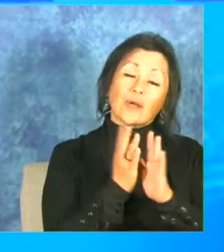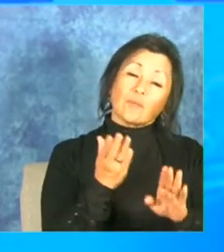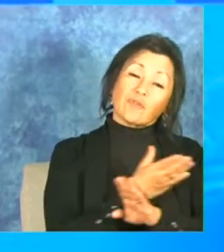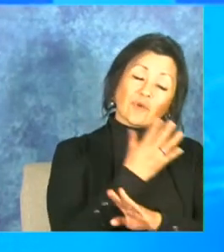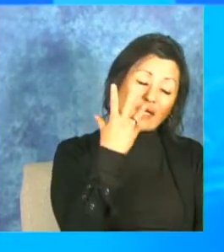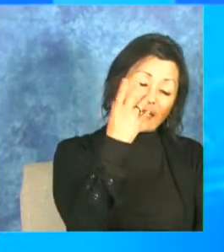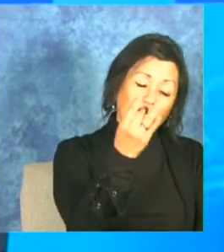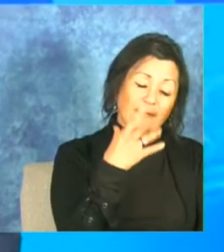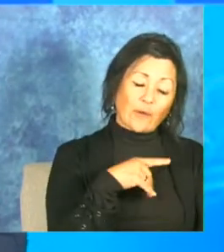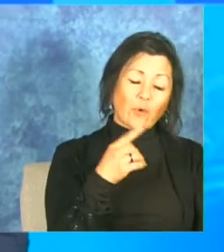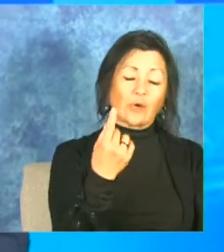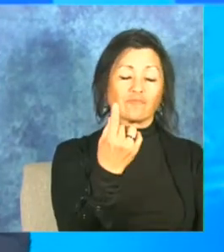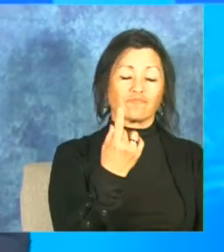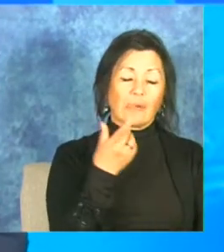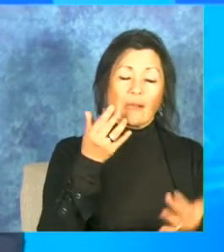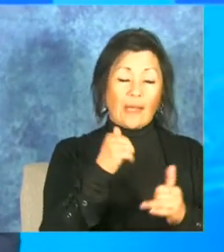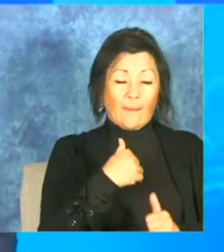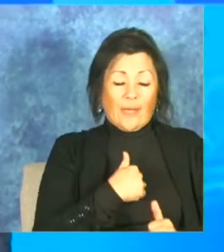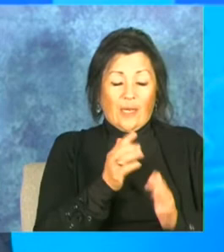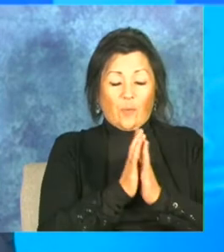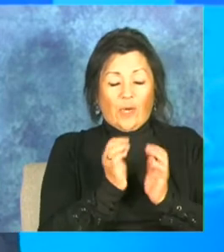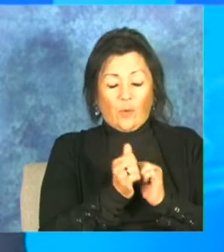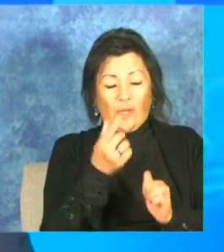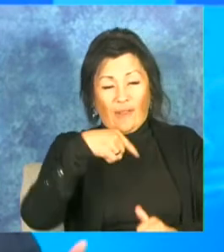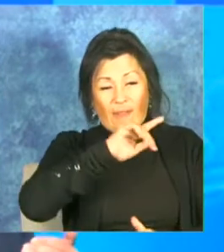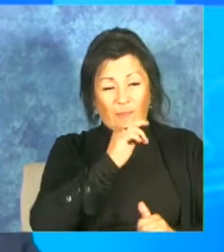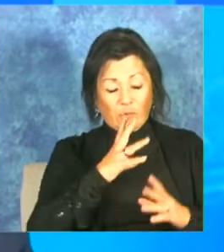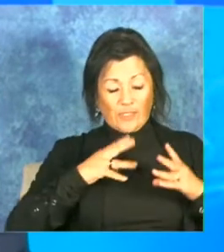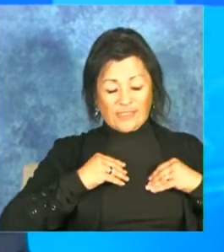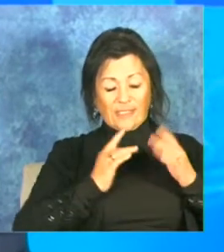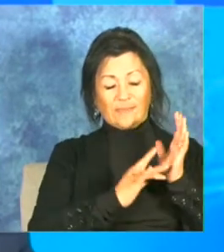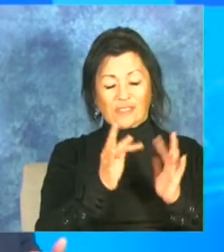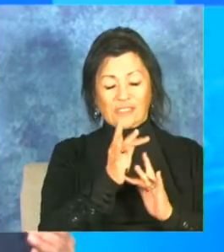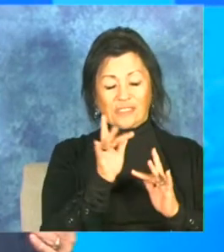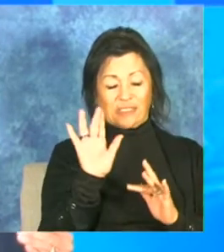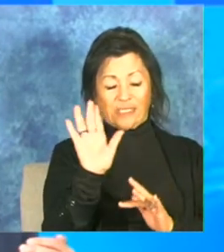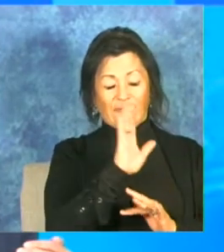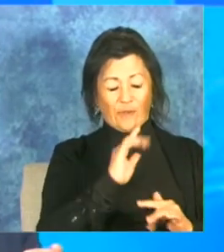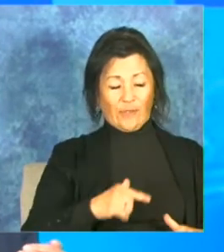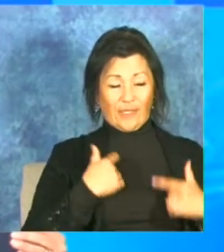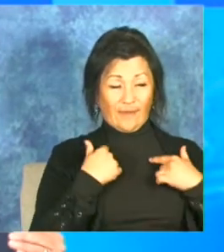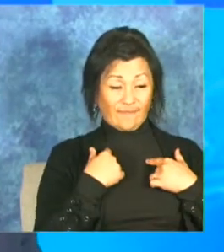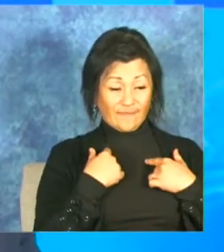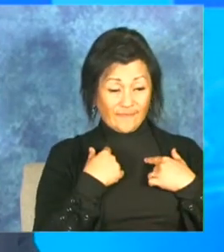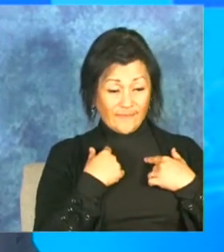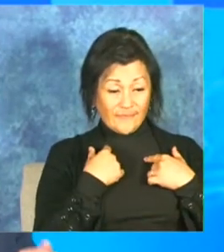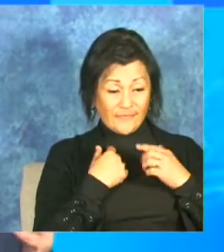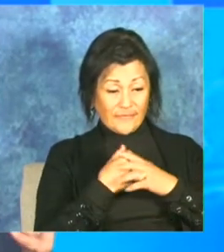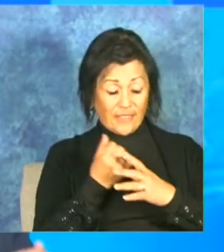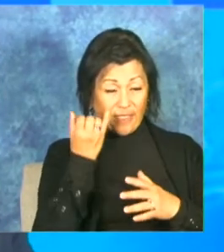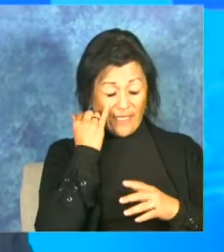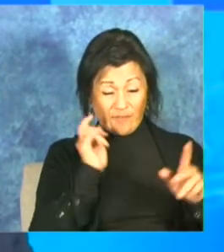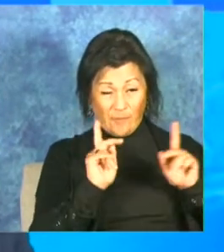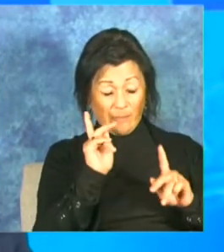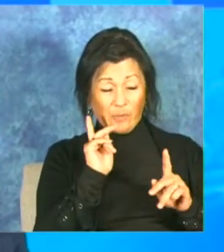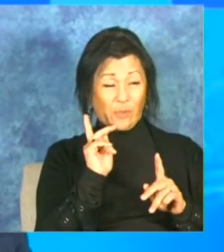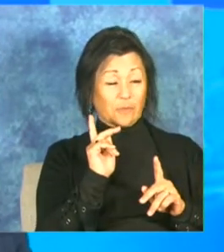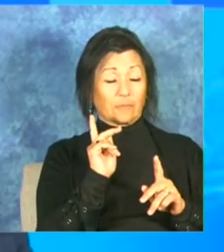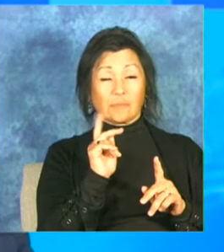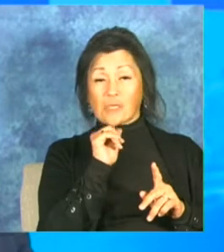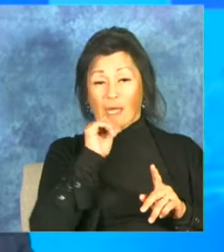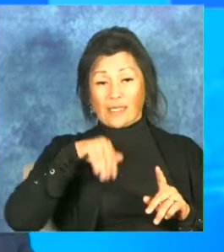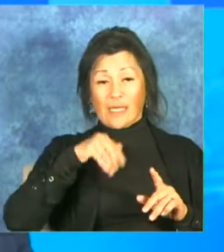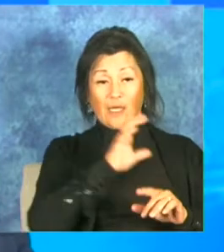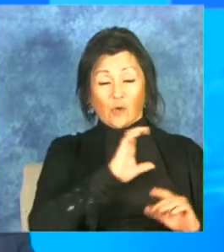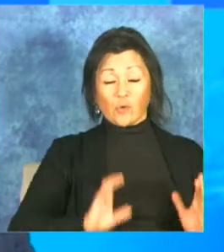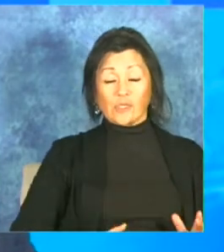leave, they'll come forward and let me pray with them to receive you into their life. If there's people here today, they're not a Christian, but they're ready today